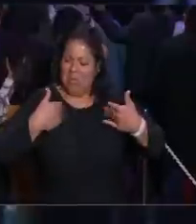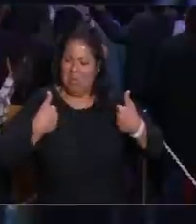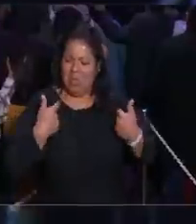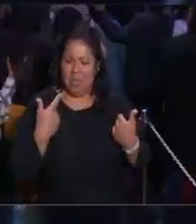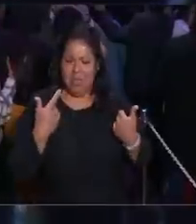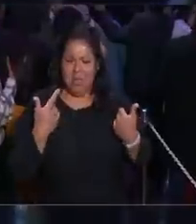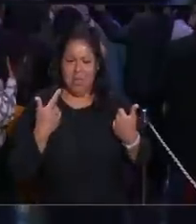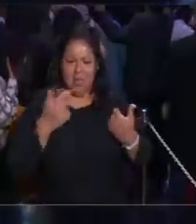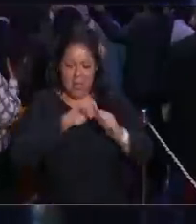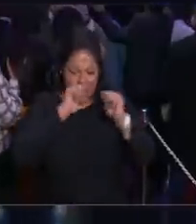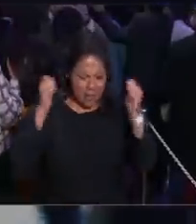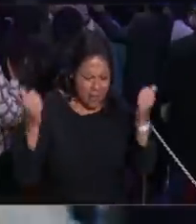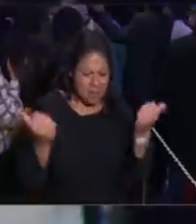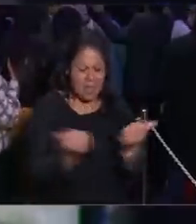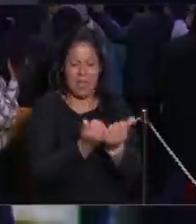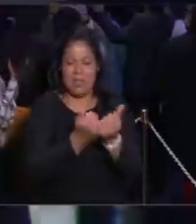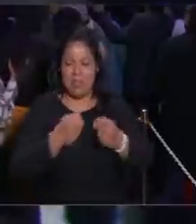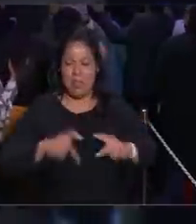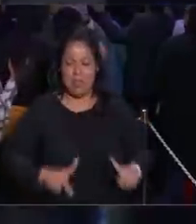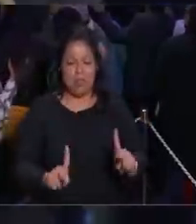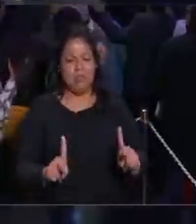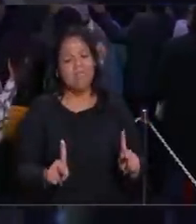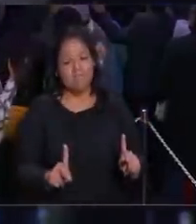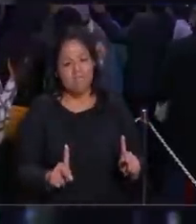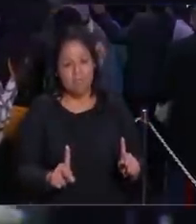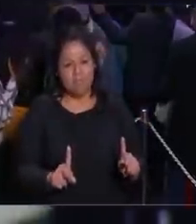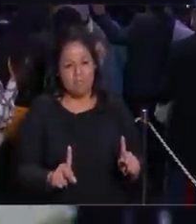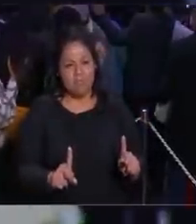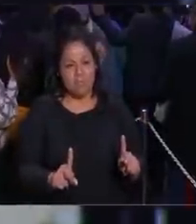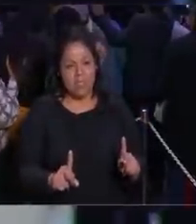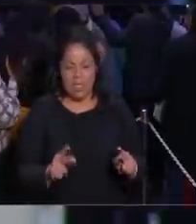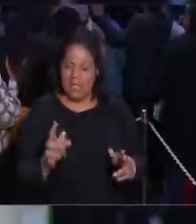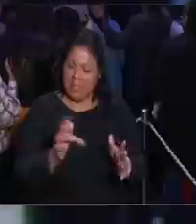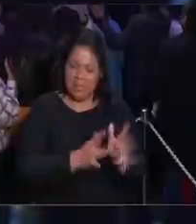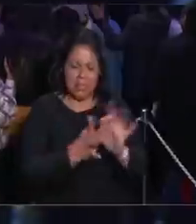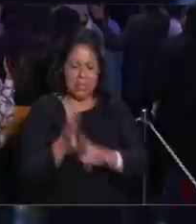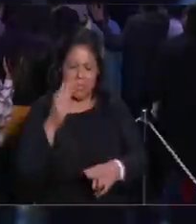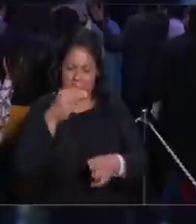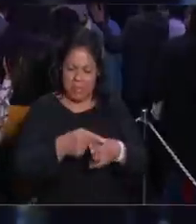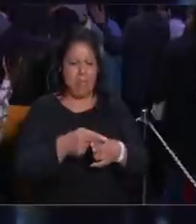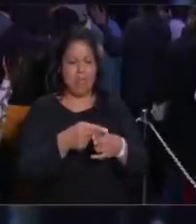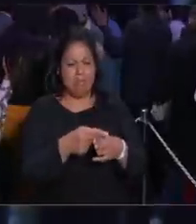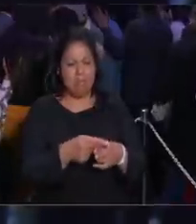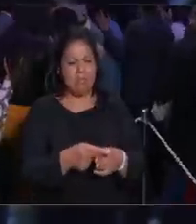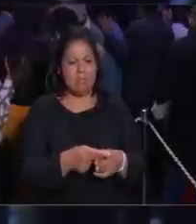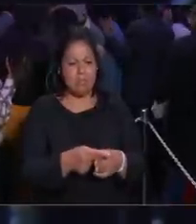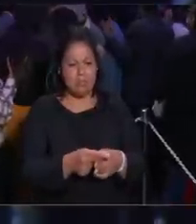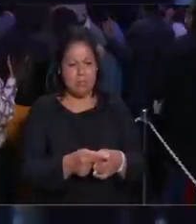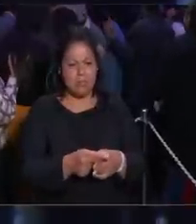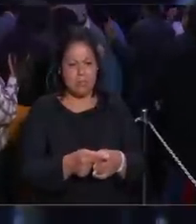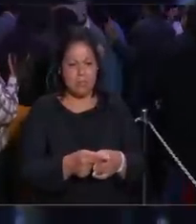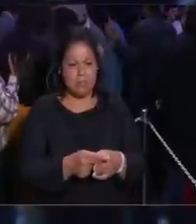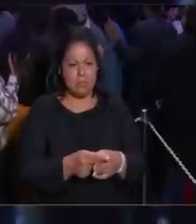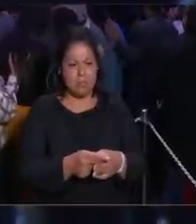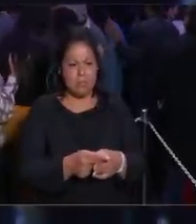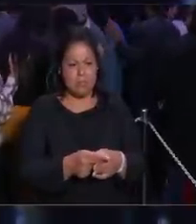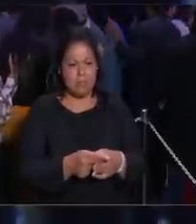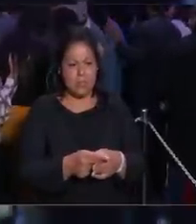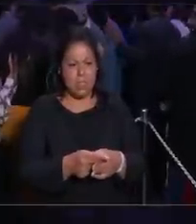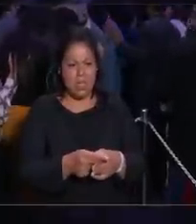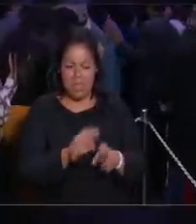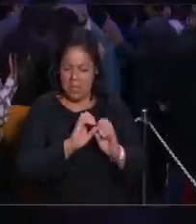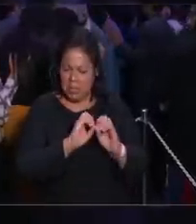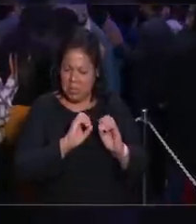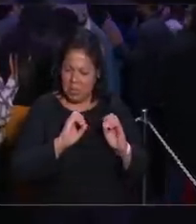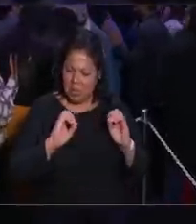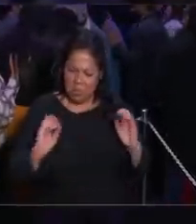de la asamblea apostólica. The youth of the apostolic assembly. En el nombre de Jesucristo. In the name of Jesus. No más